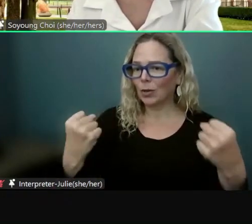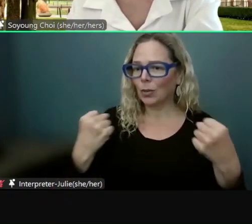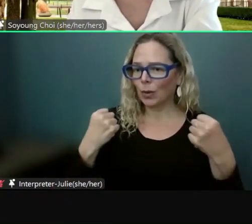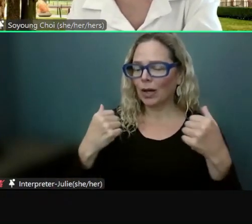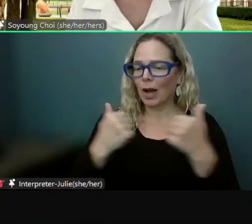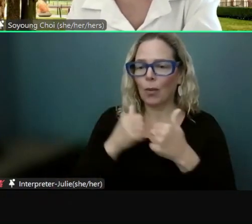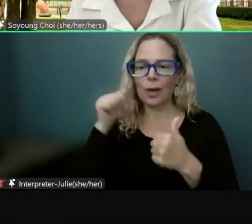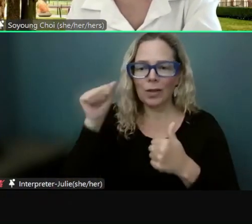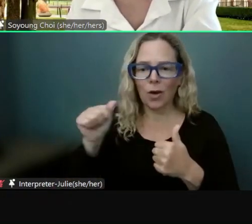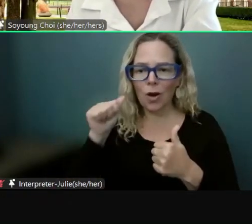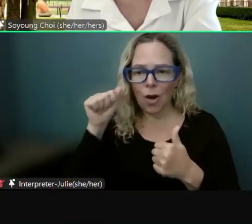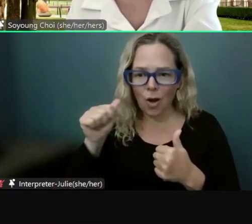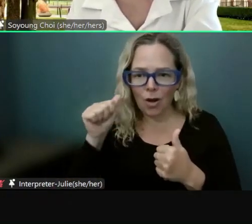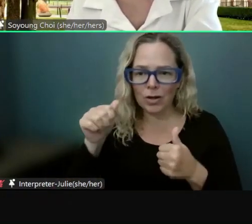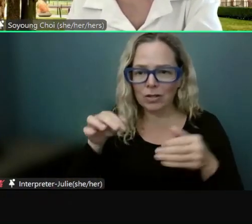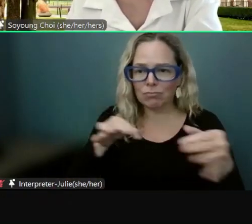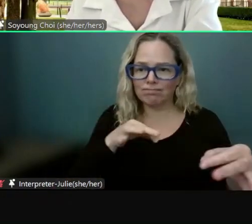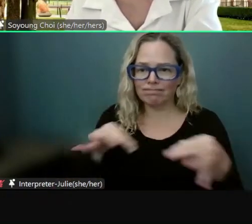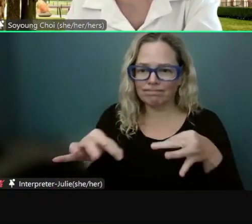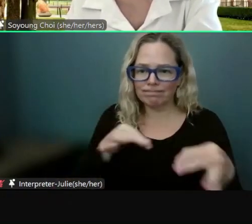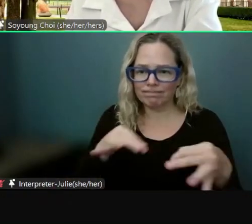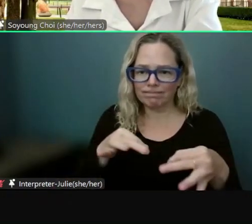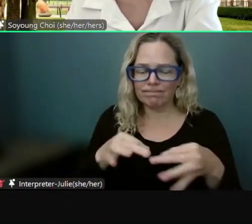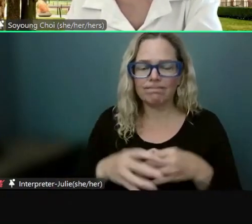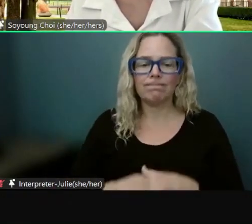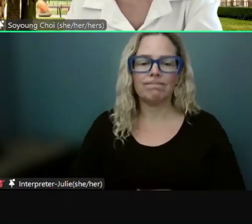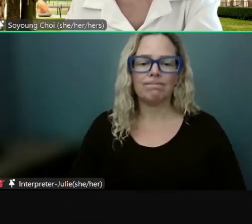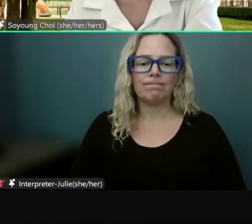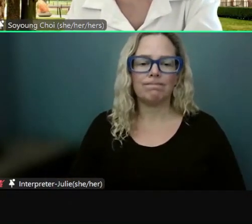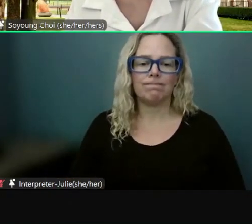or audible instructions.